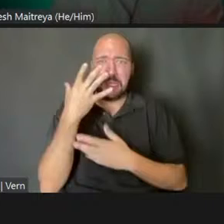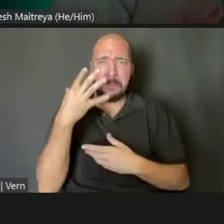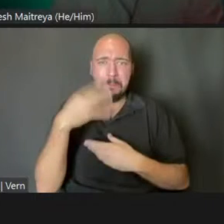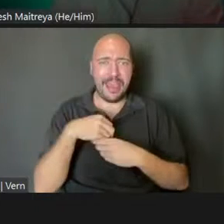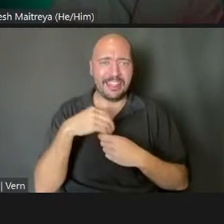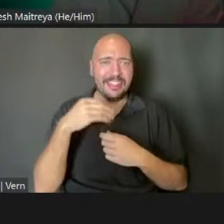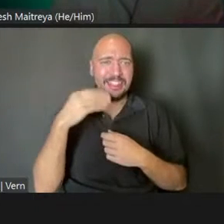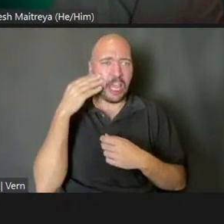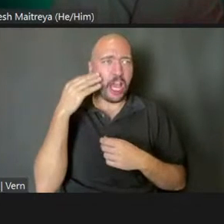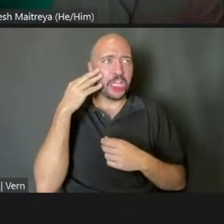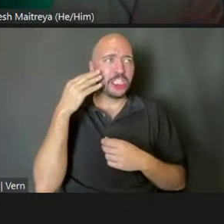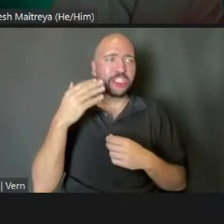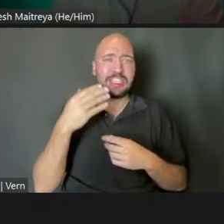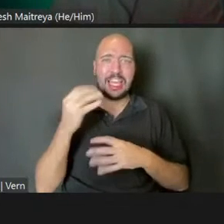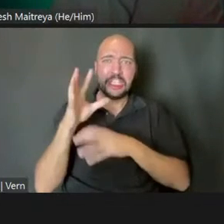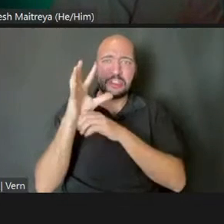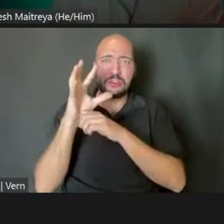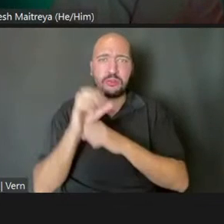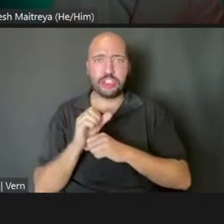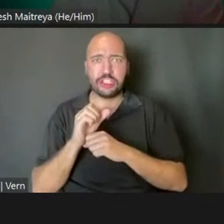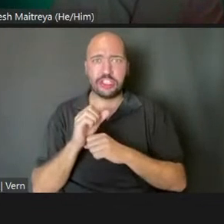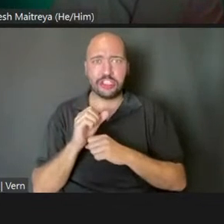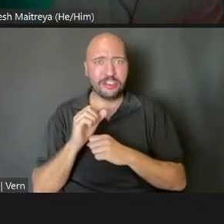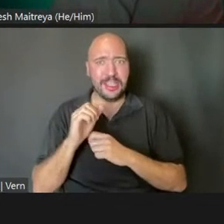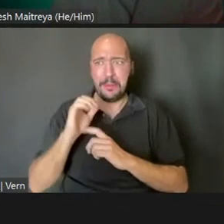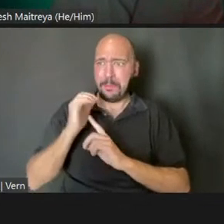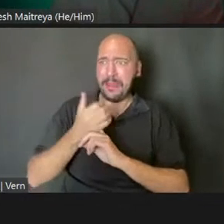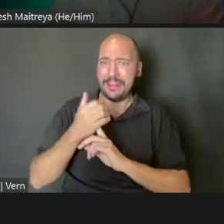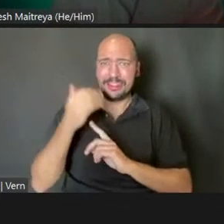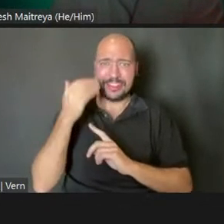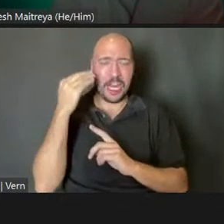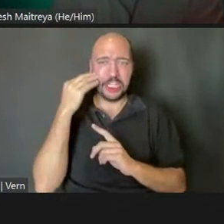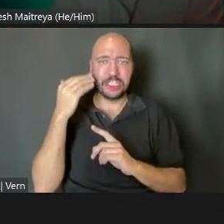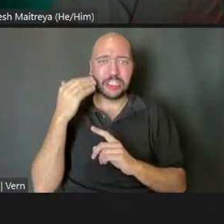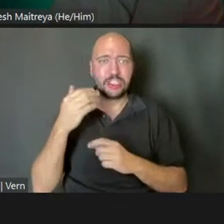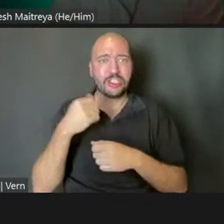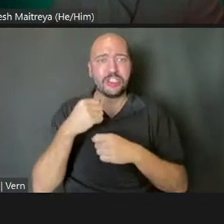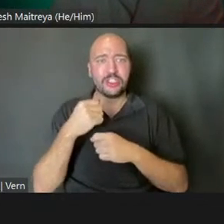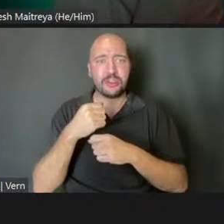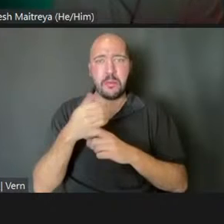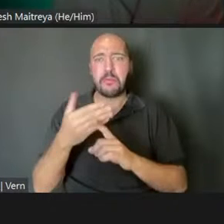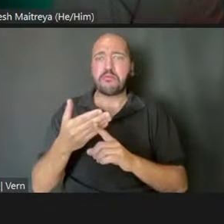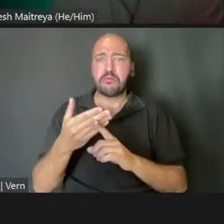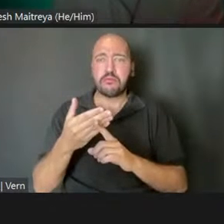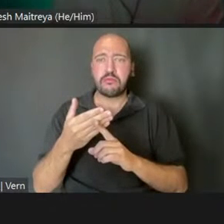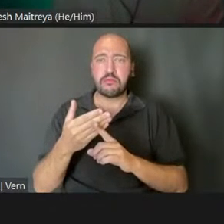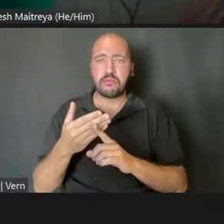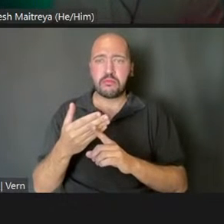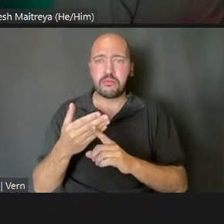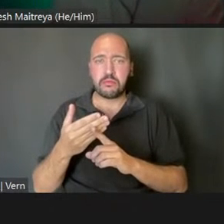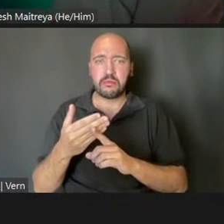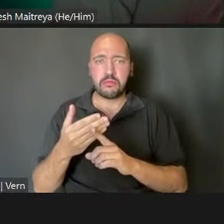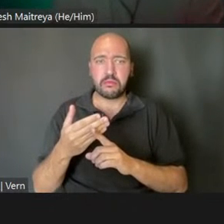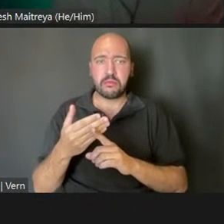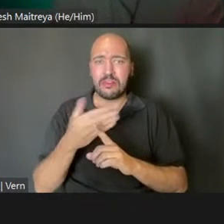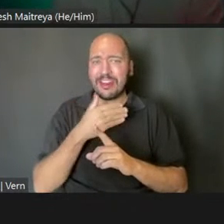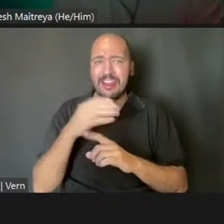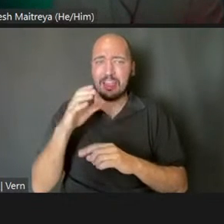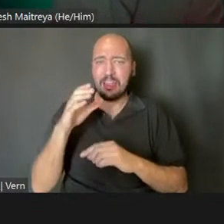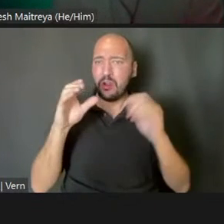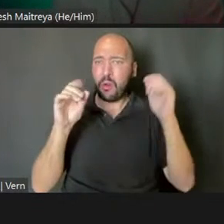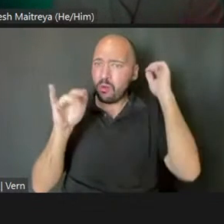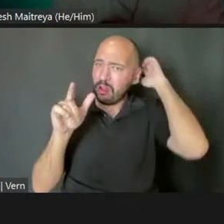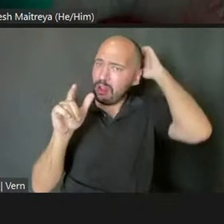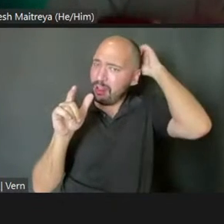knowledges, and traditionally embodied knowledges, pre-colonial, and futurist as